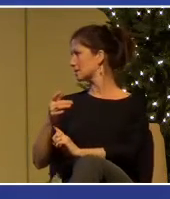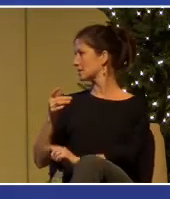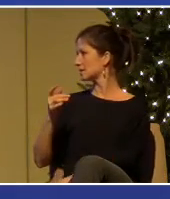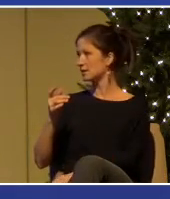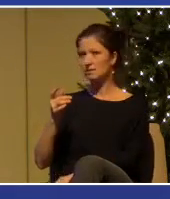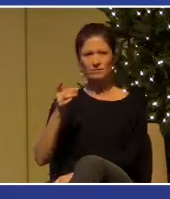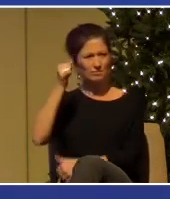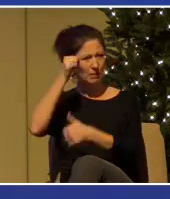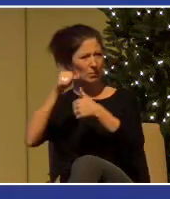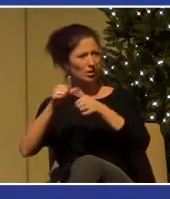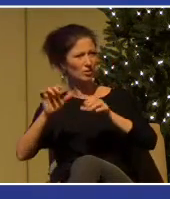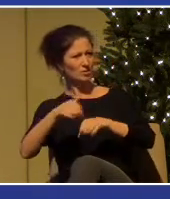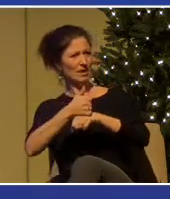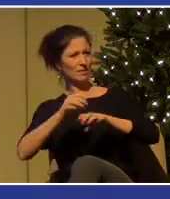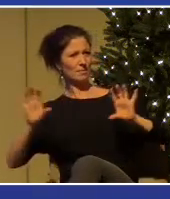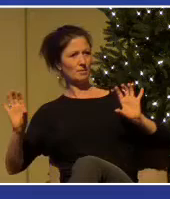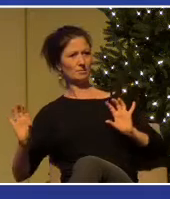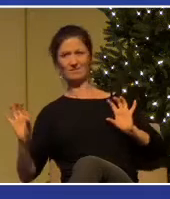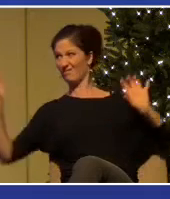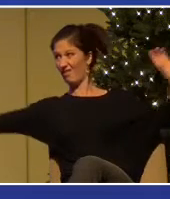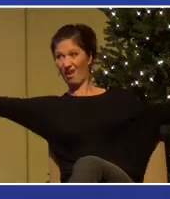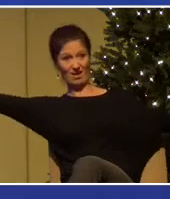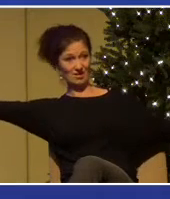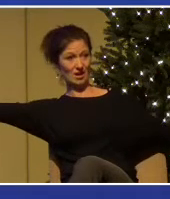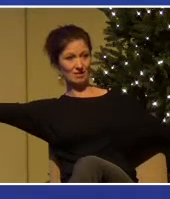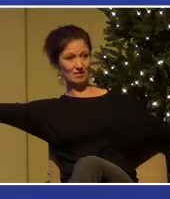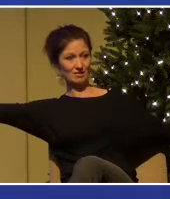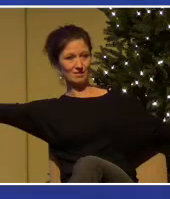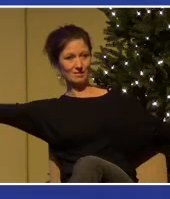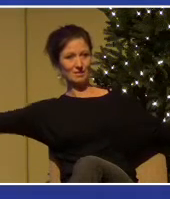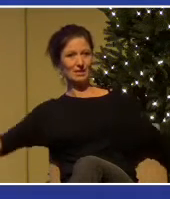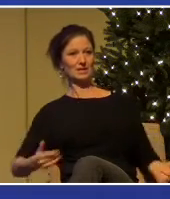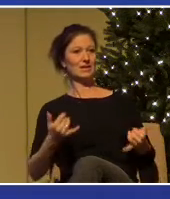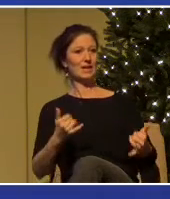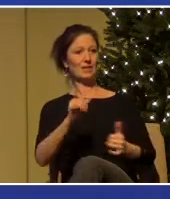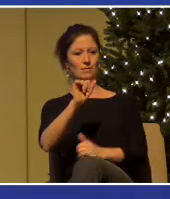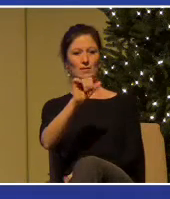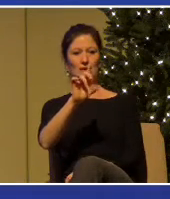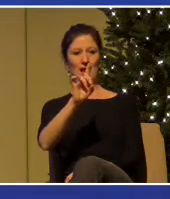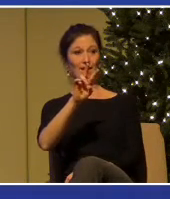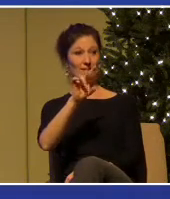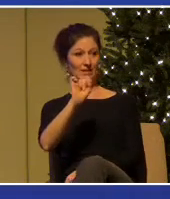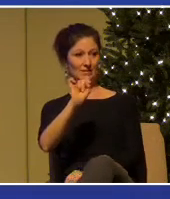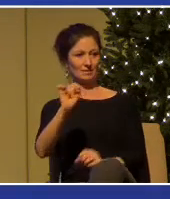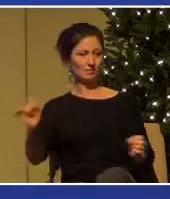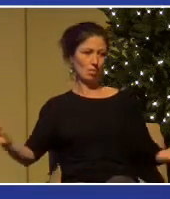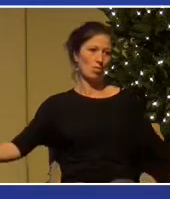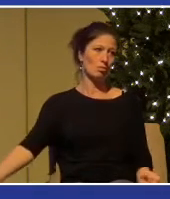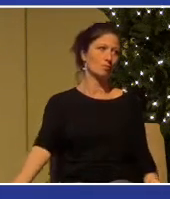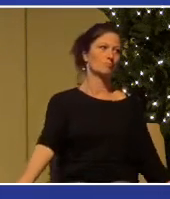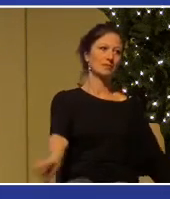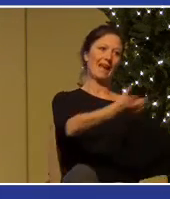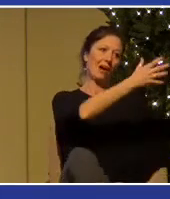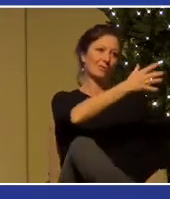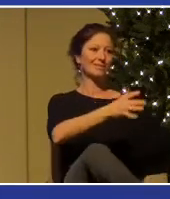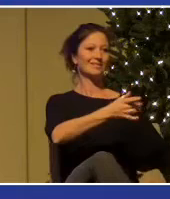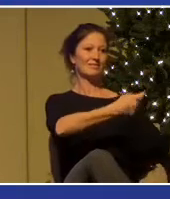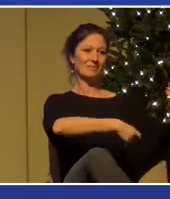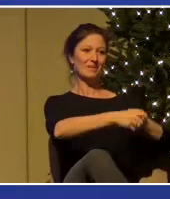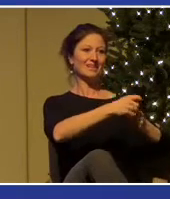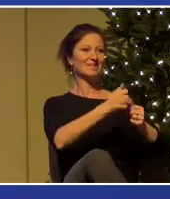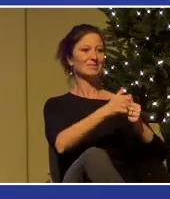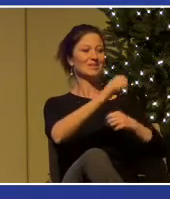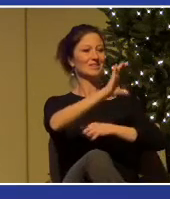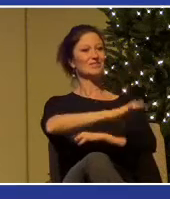sides of this stage. And now for Advent, we've taken them down. We've put up there instead trees for the